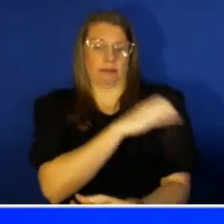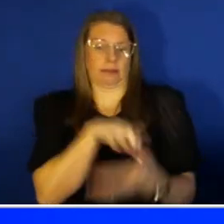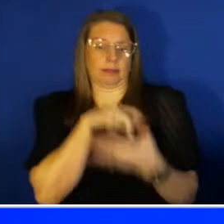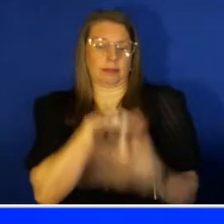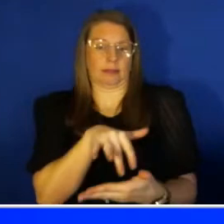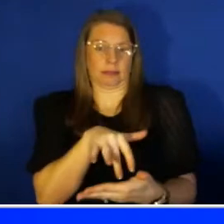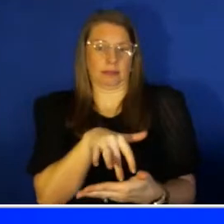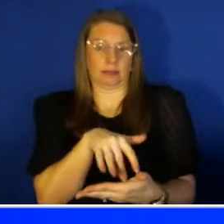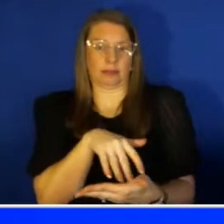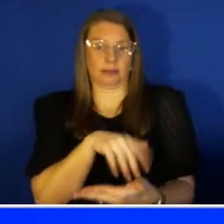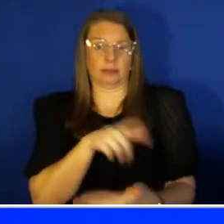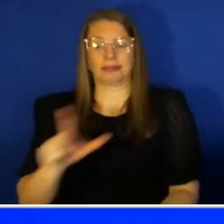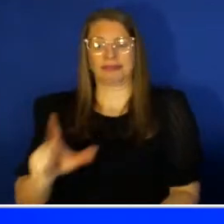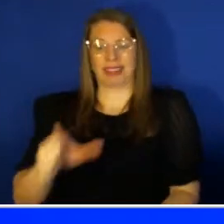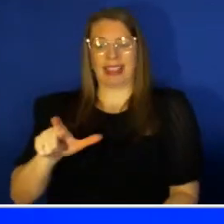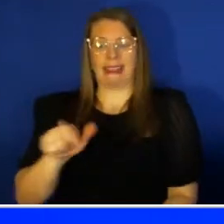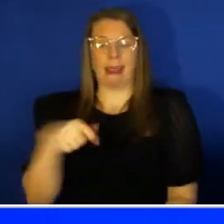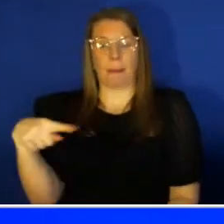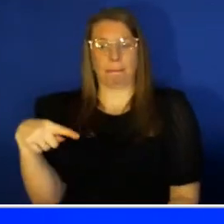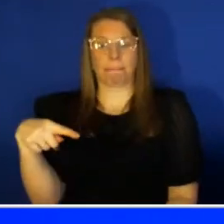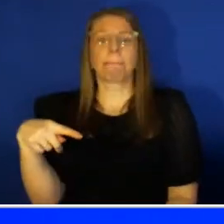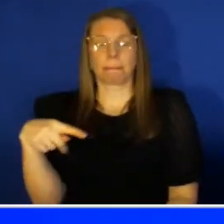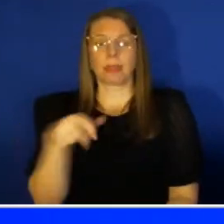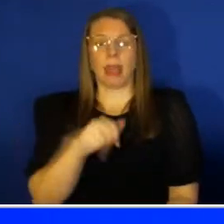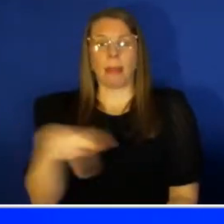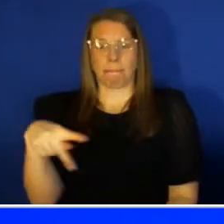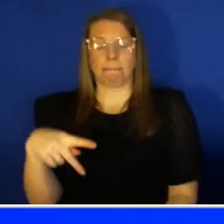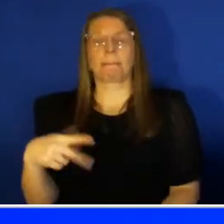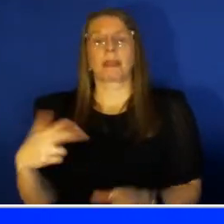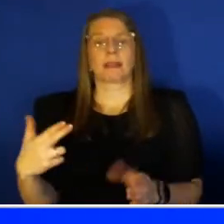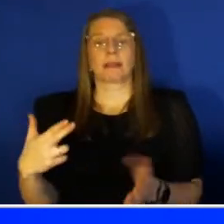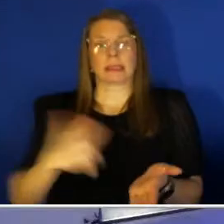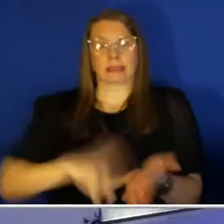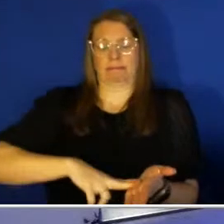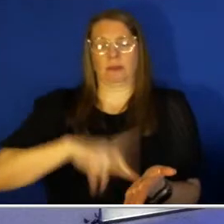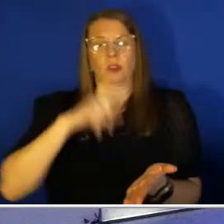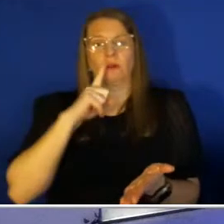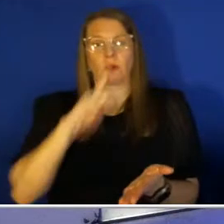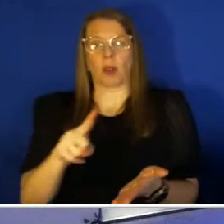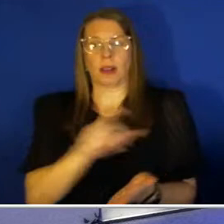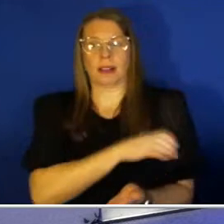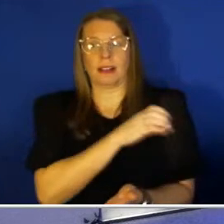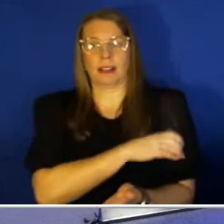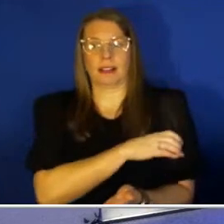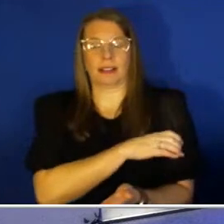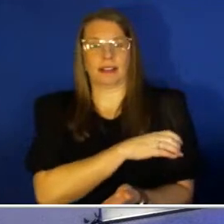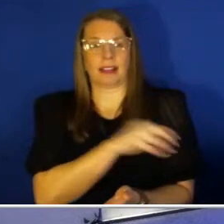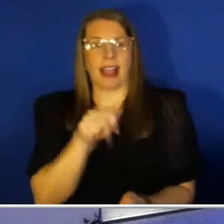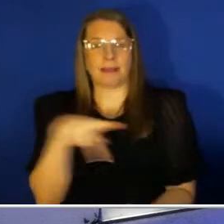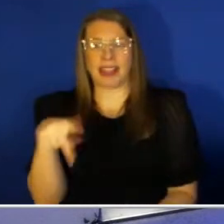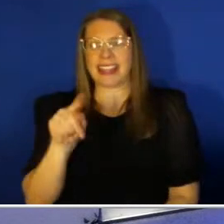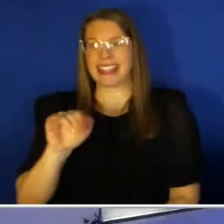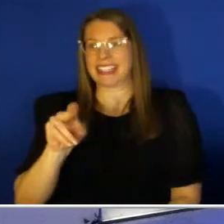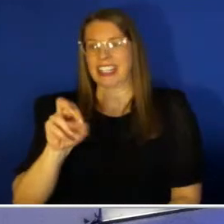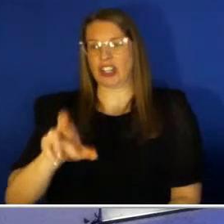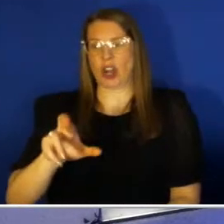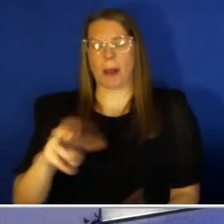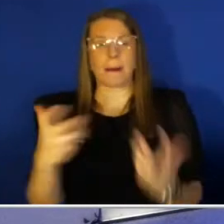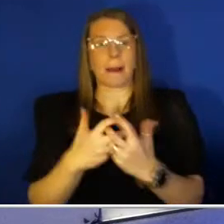on the app and signing up themselves for the clinical trial. And I love how you called it Tinder. Tinder for like